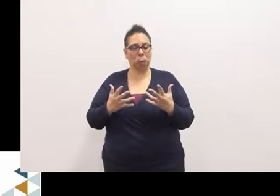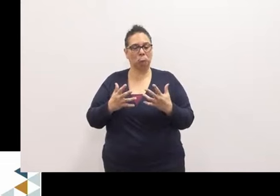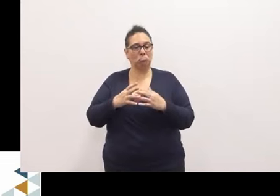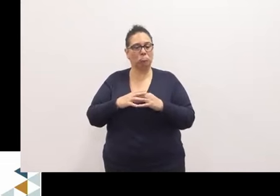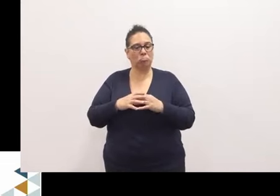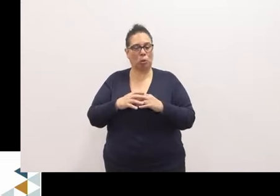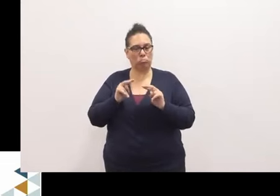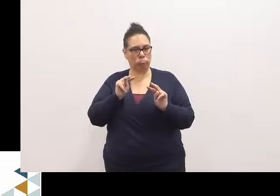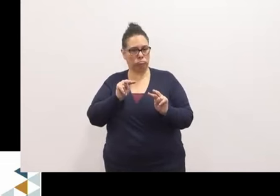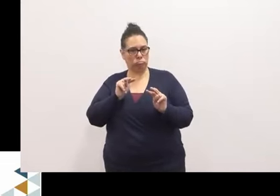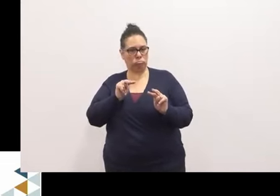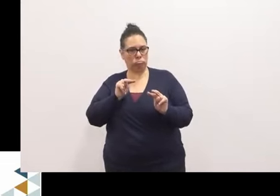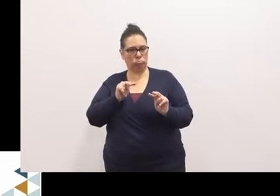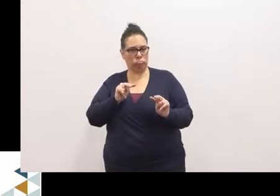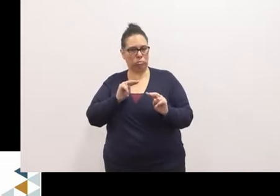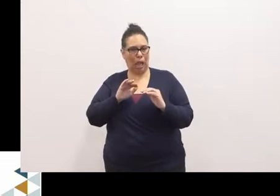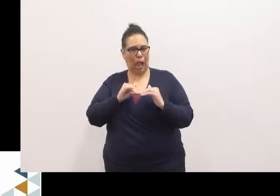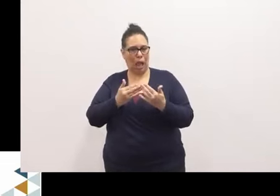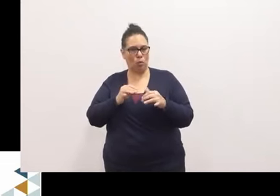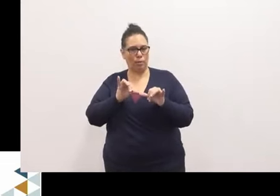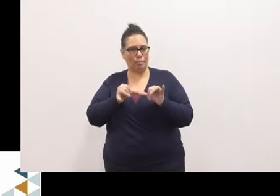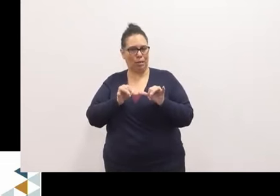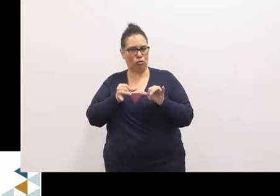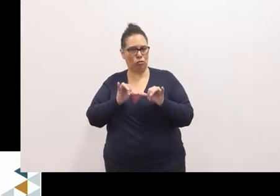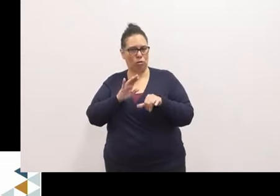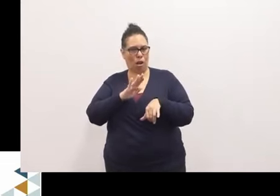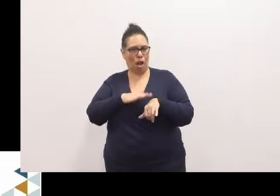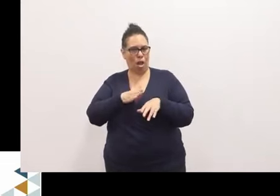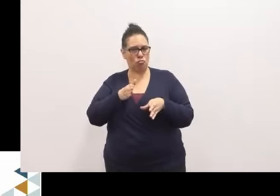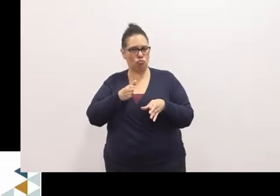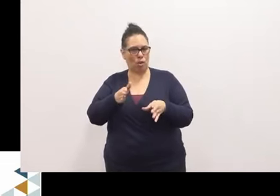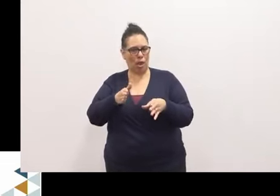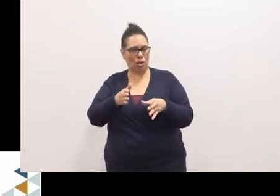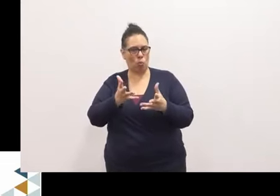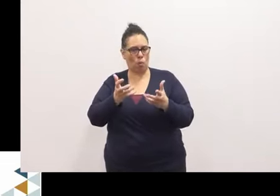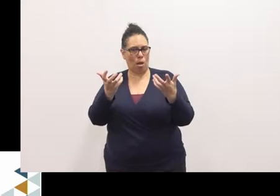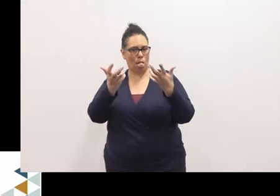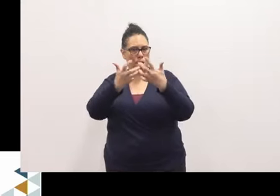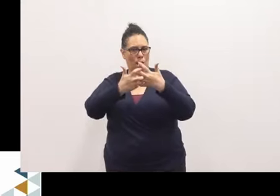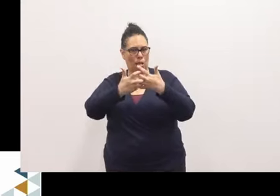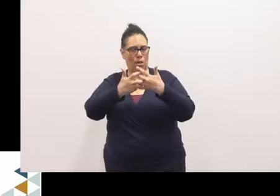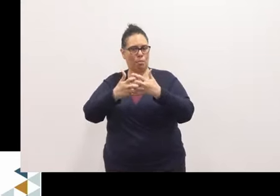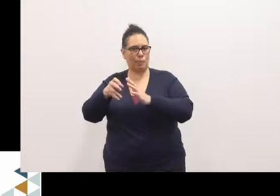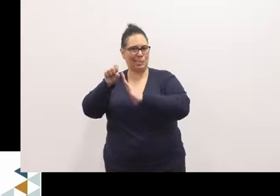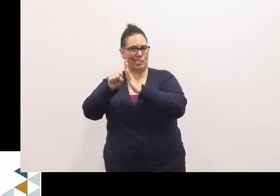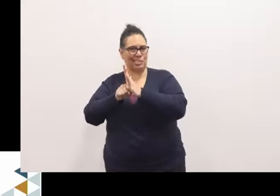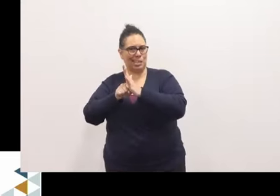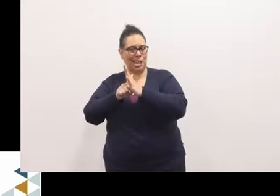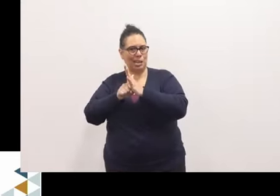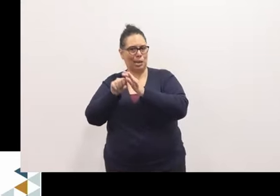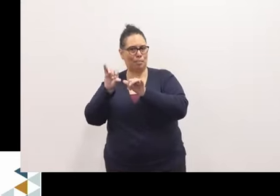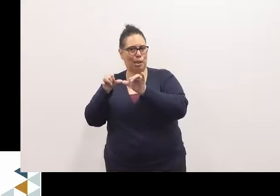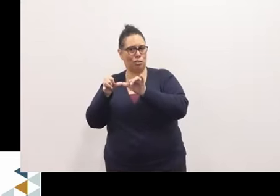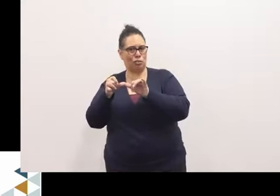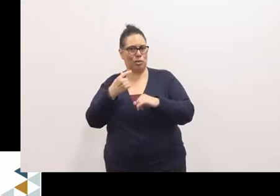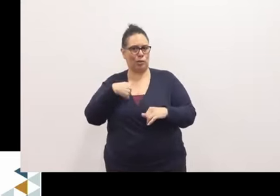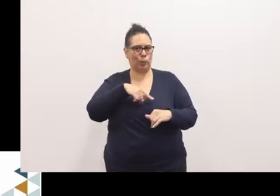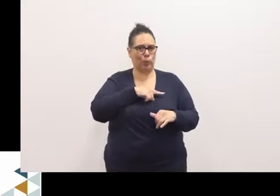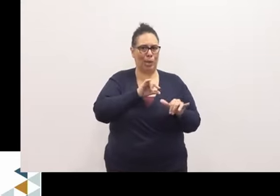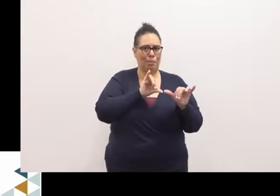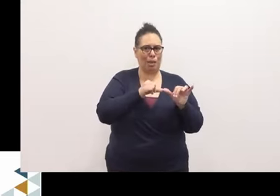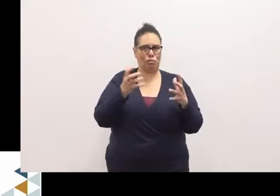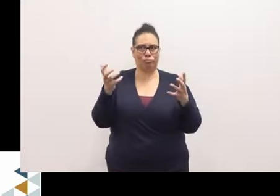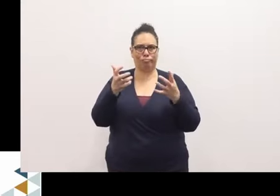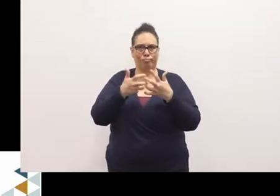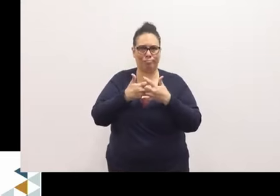we measure on track and the requirements so that there's alignment to what the state is measuring for A through G, as